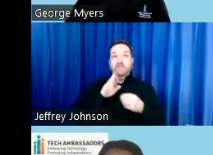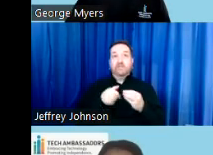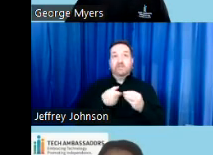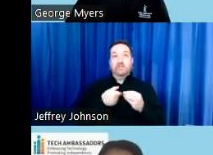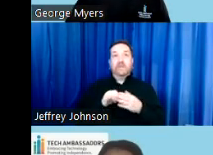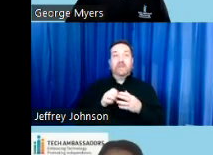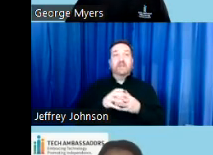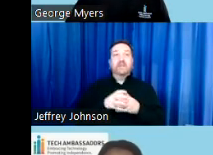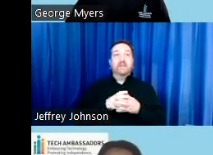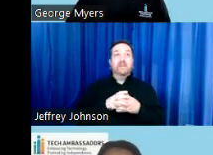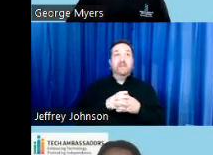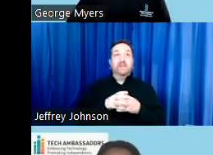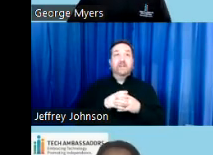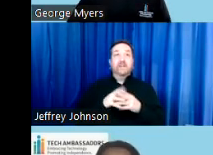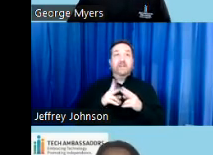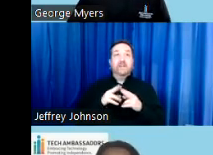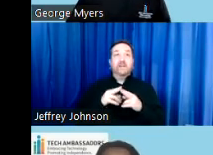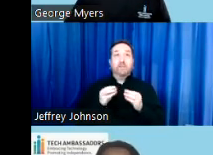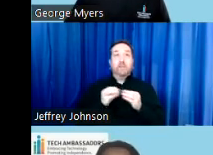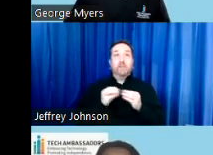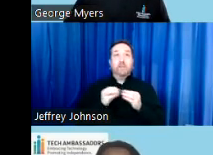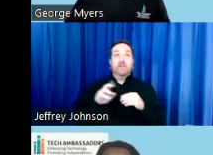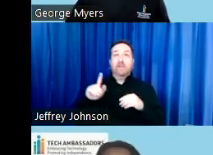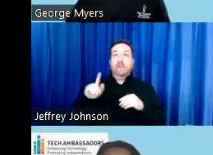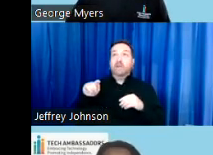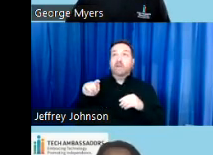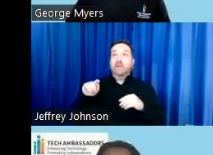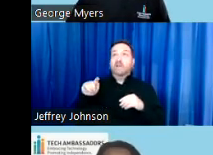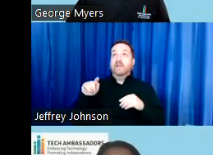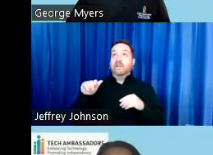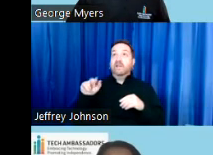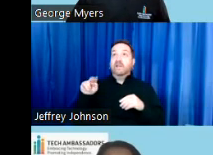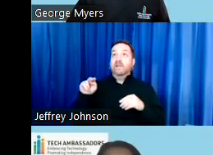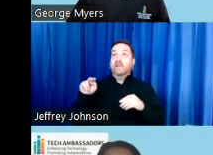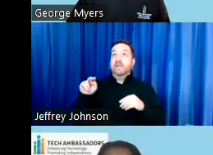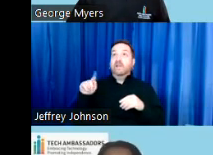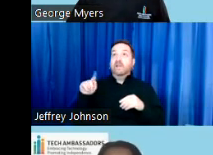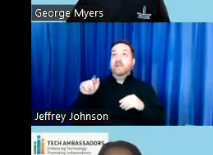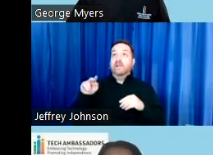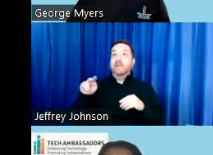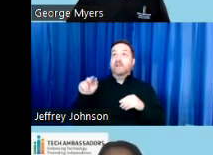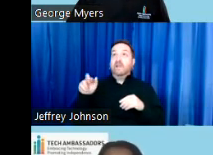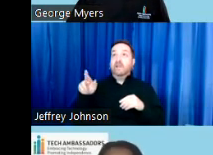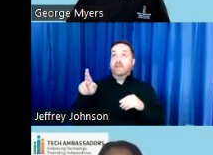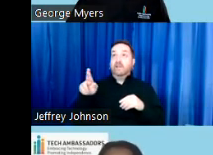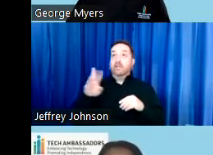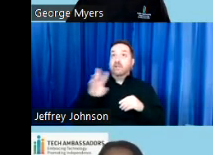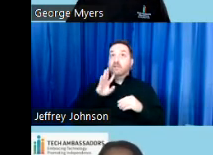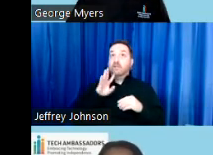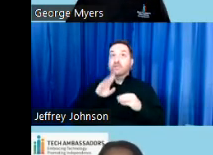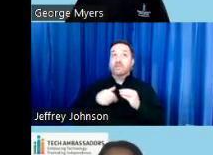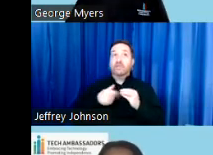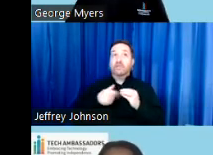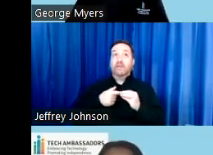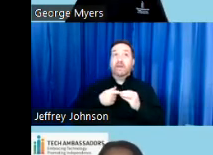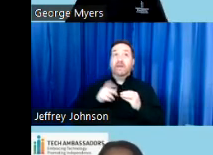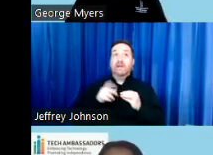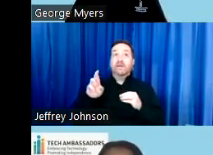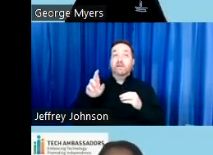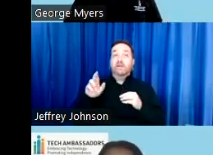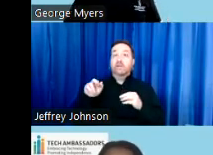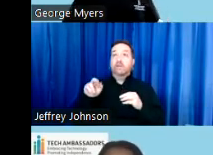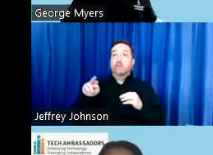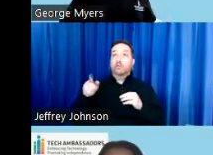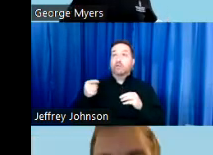All right, we got a couple more to get to here. So let's take a second and have Tanner talk about this range